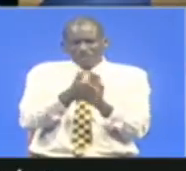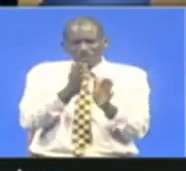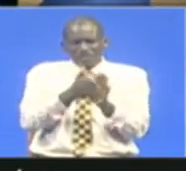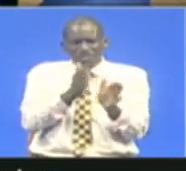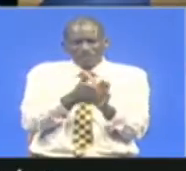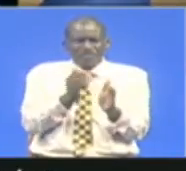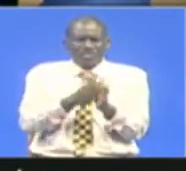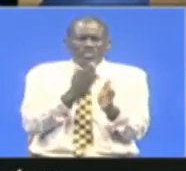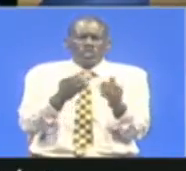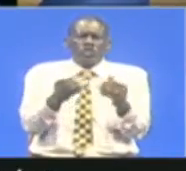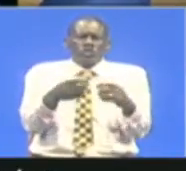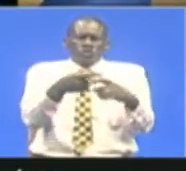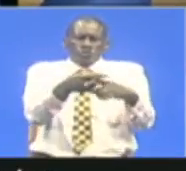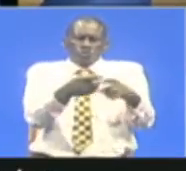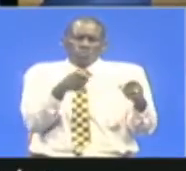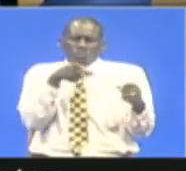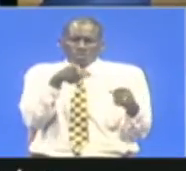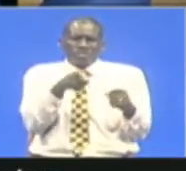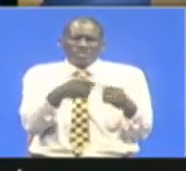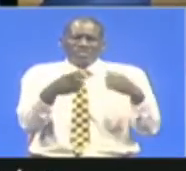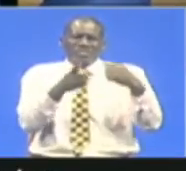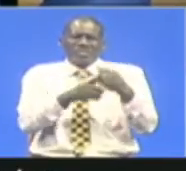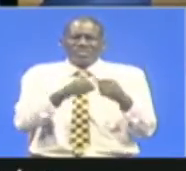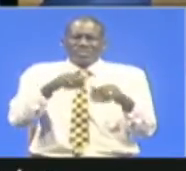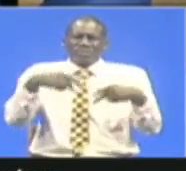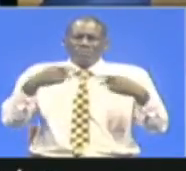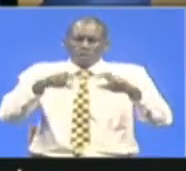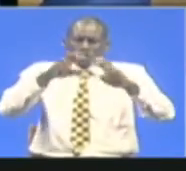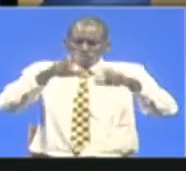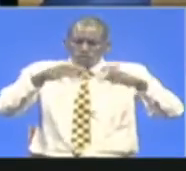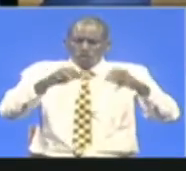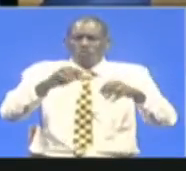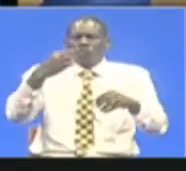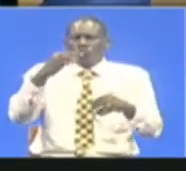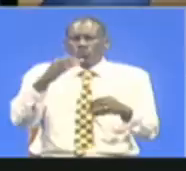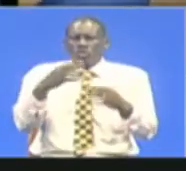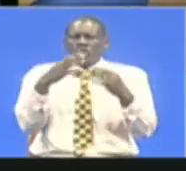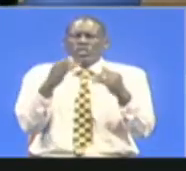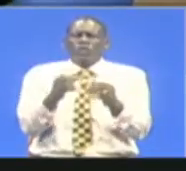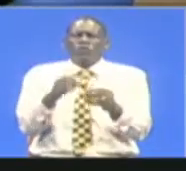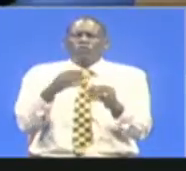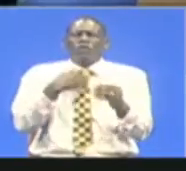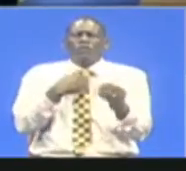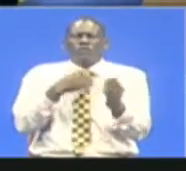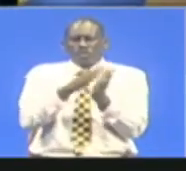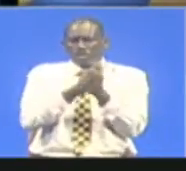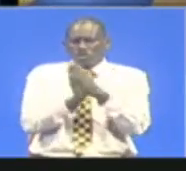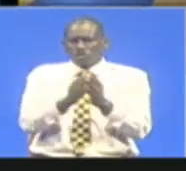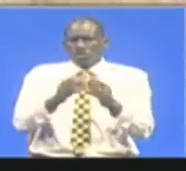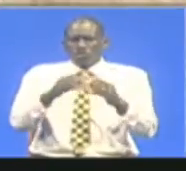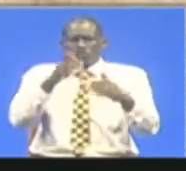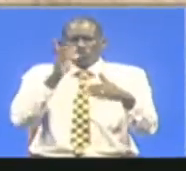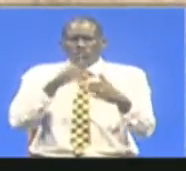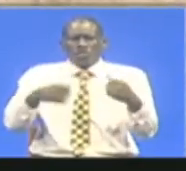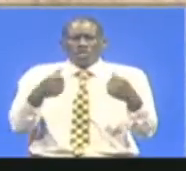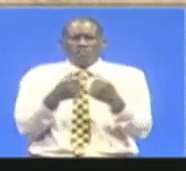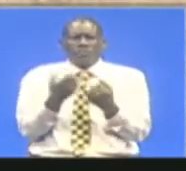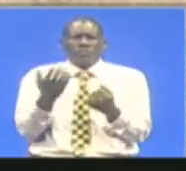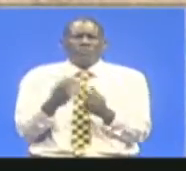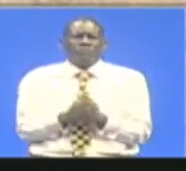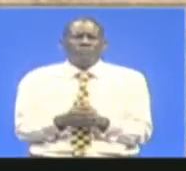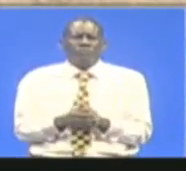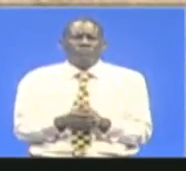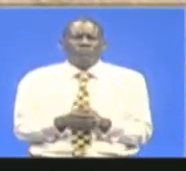eventually killed the six miners. Brenda Wanga reports on the painful realities the families are having to come to terms with. A